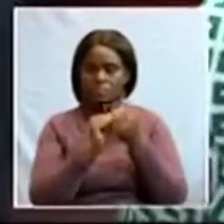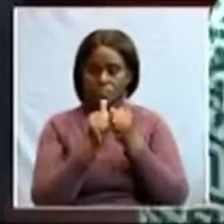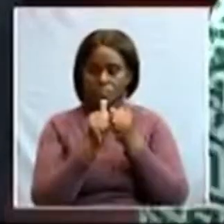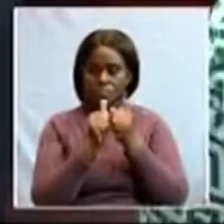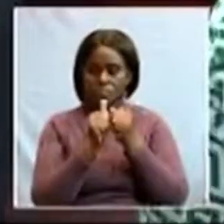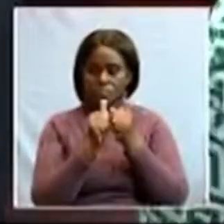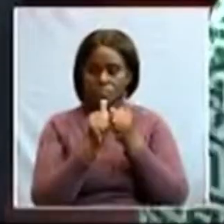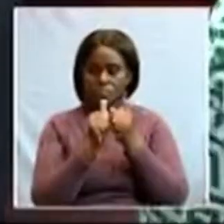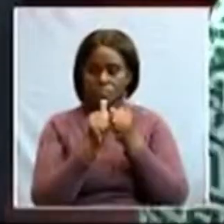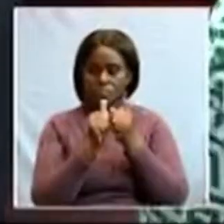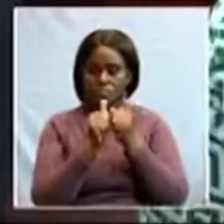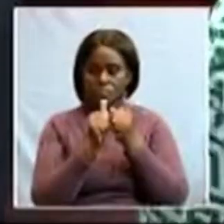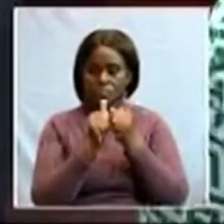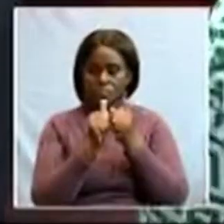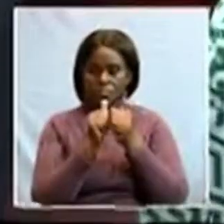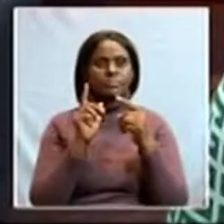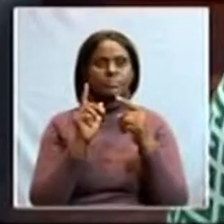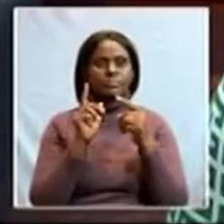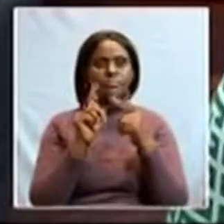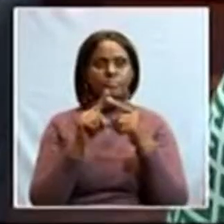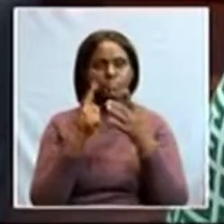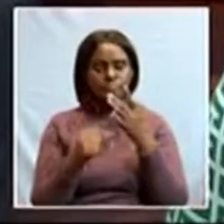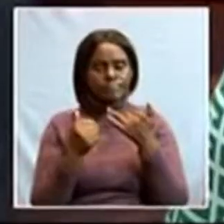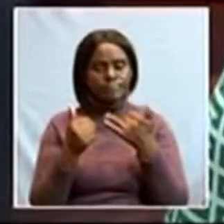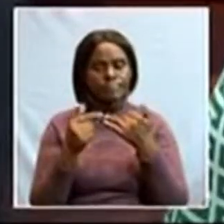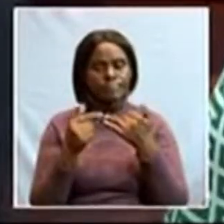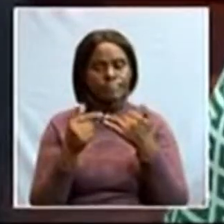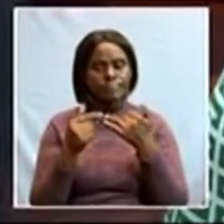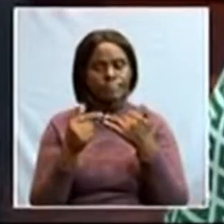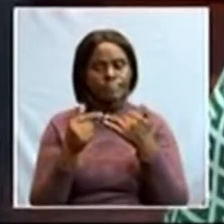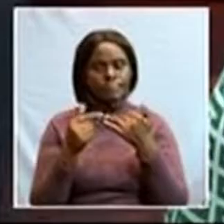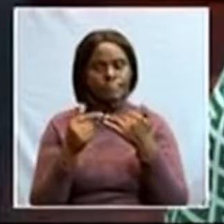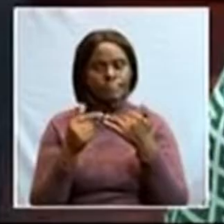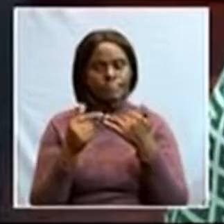the communication. But otherwise, the